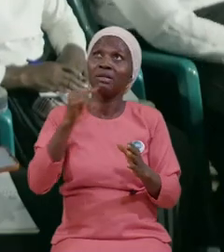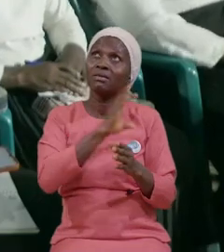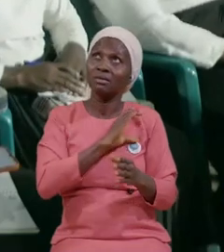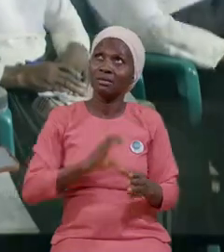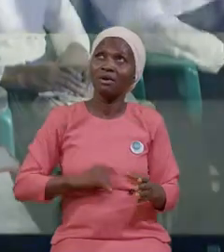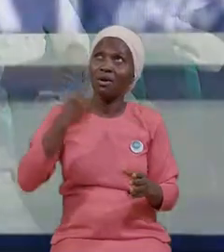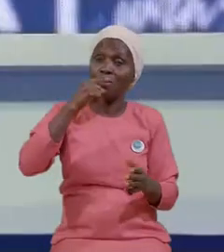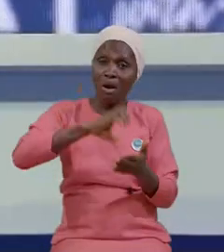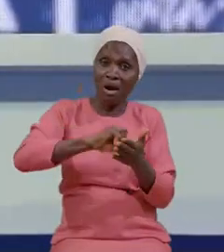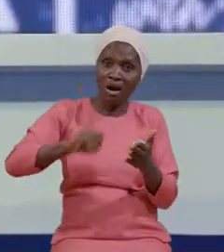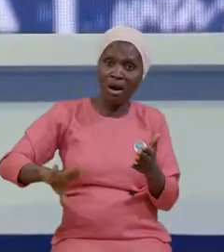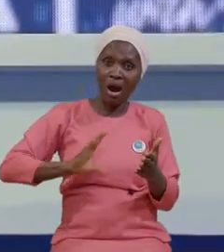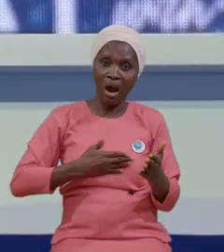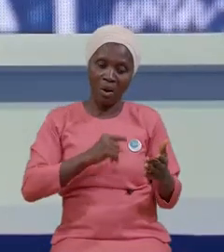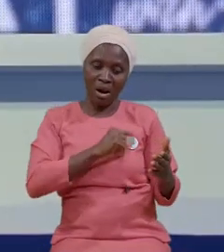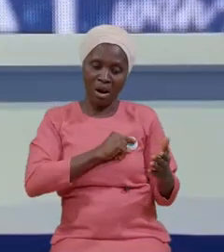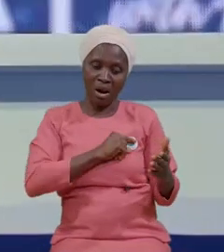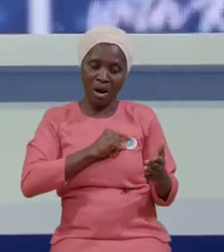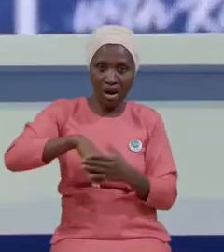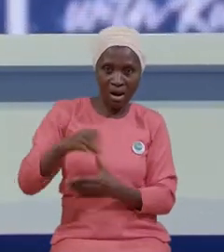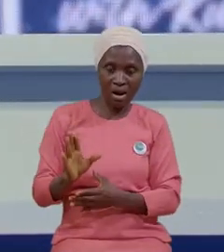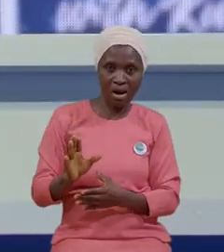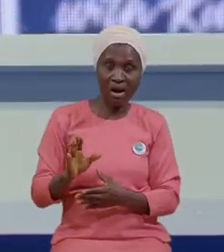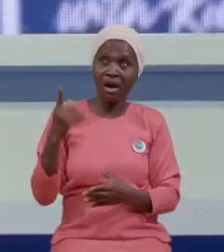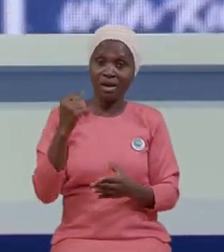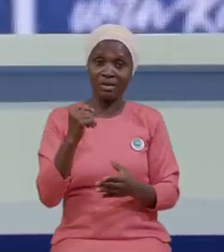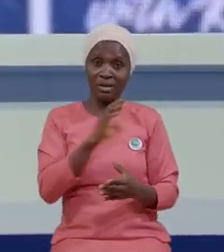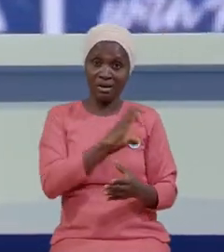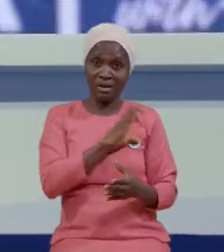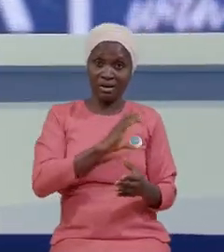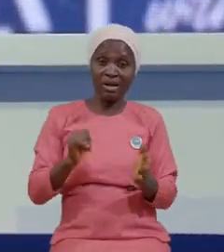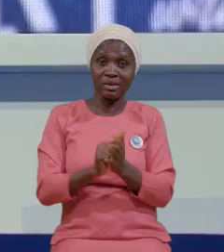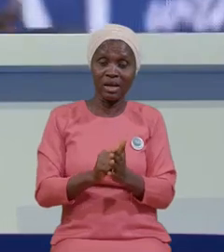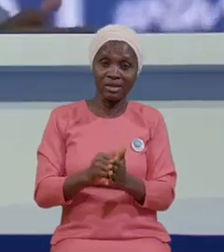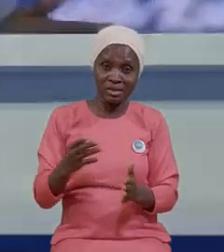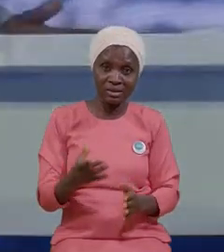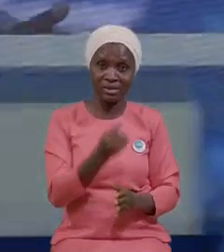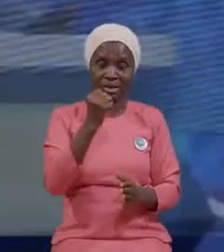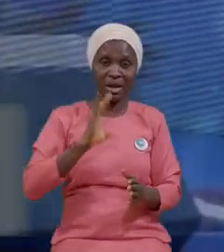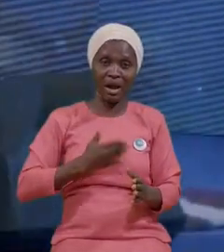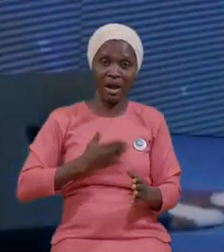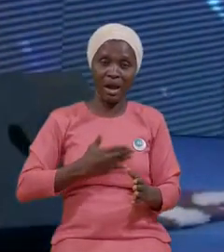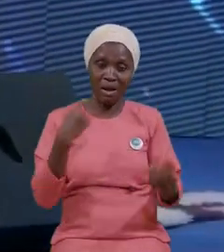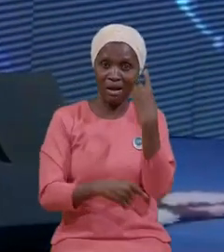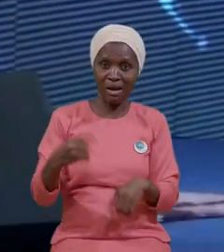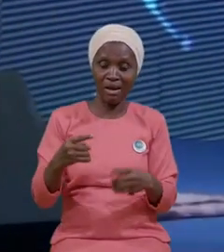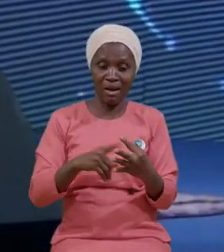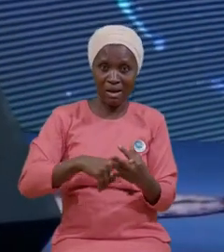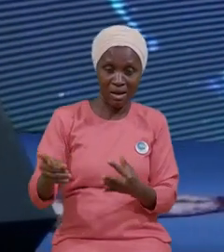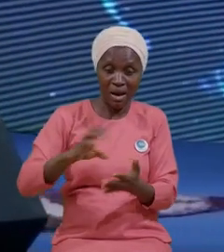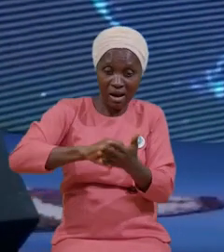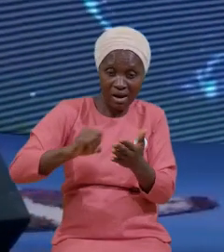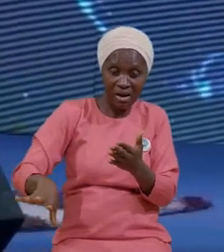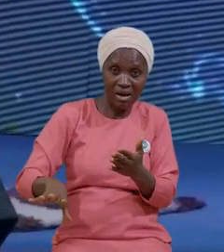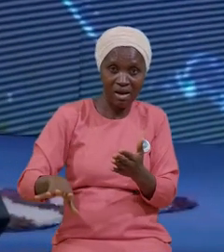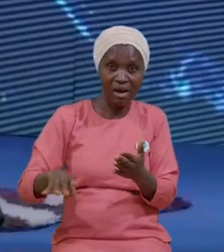our guilt away, the Christ that took our punishment away. We have